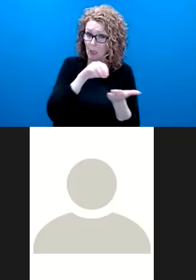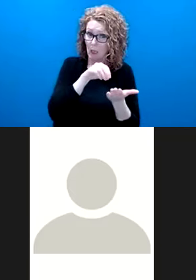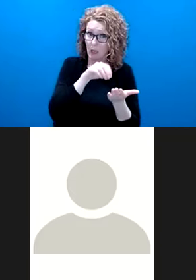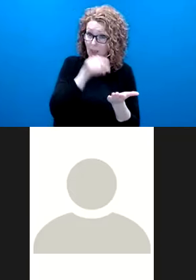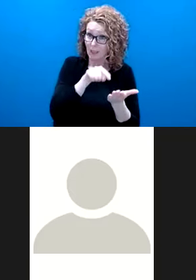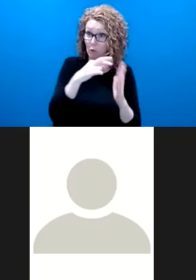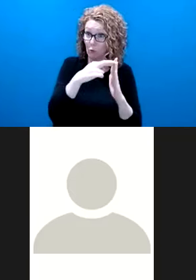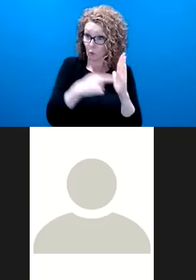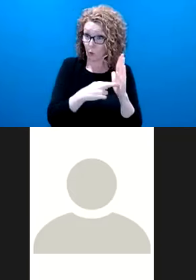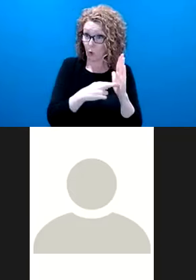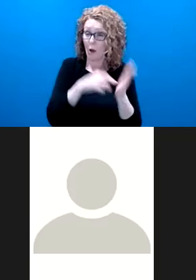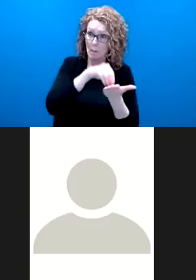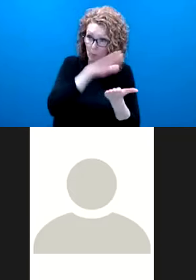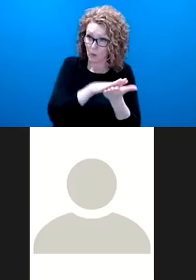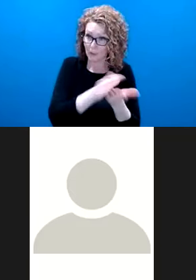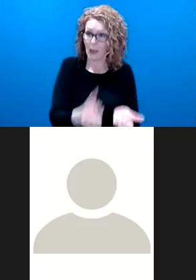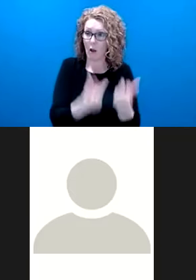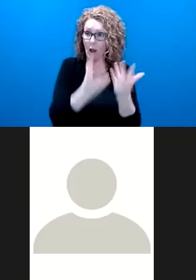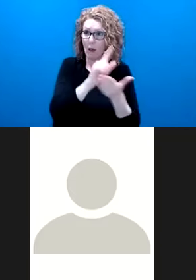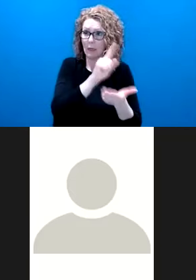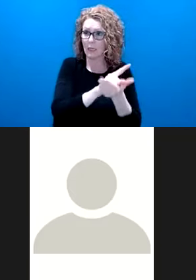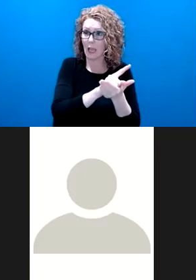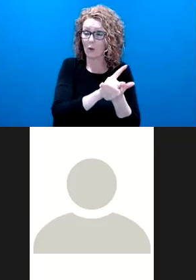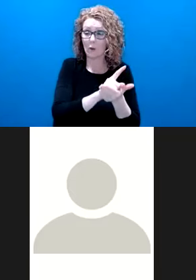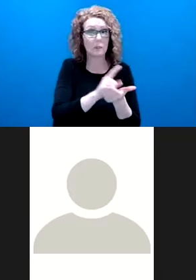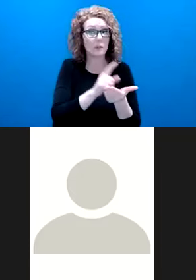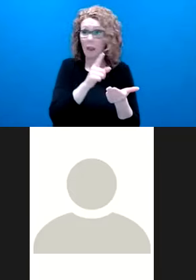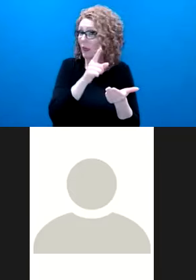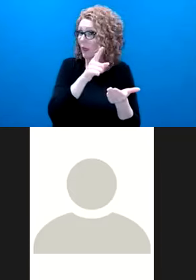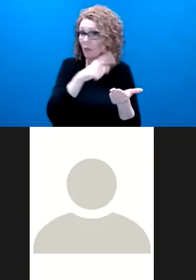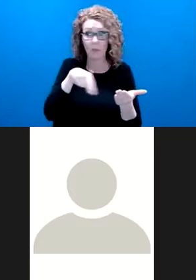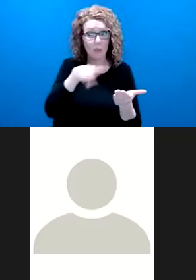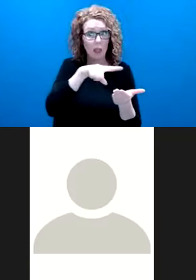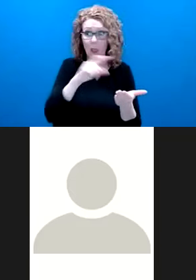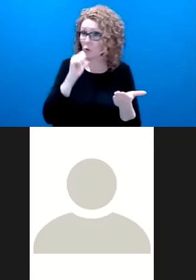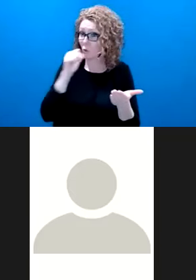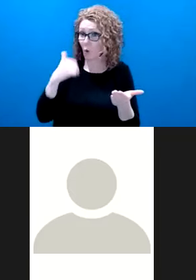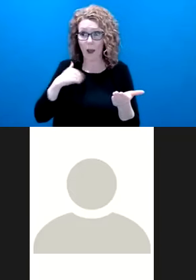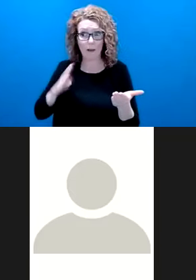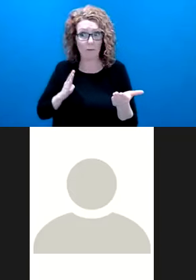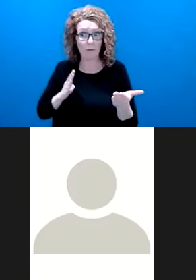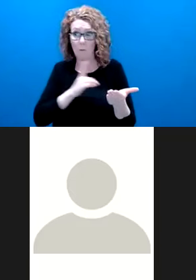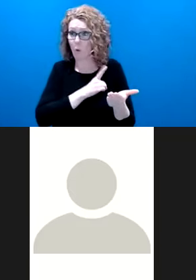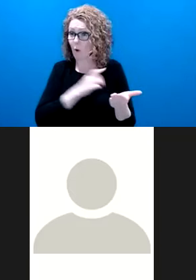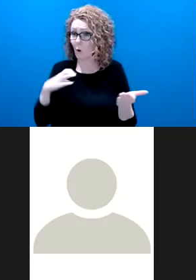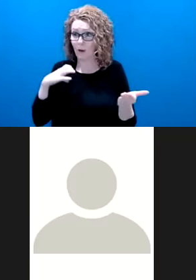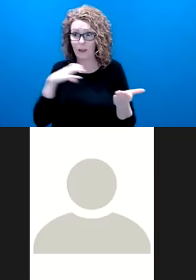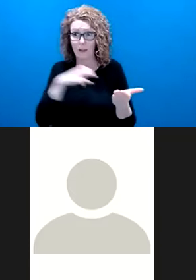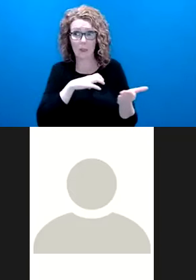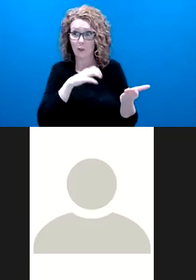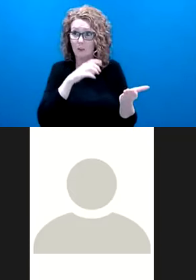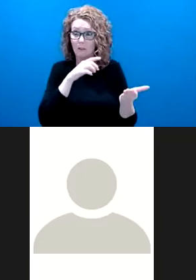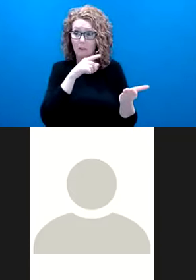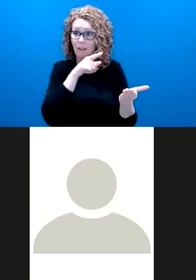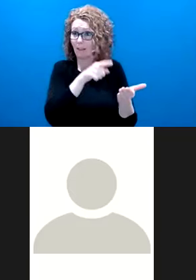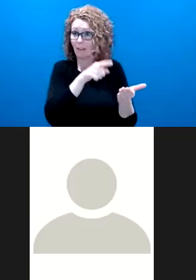rulemaking the number of hours, knowing or expecting that the boards and commissions would be specifying the